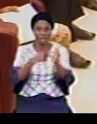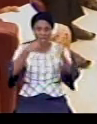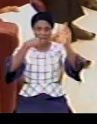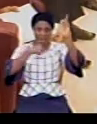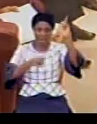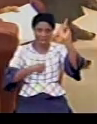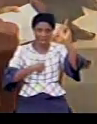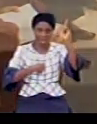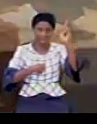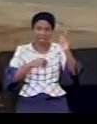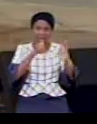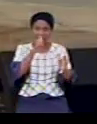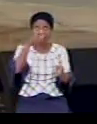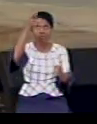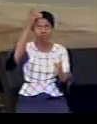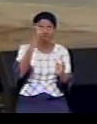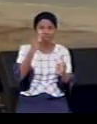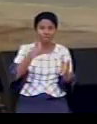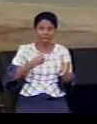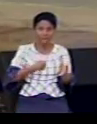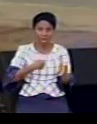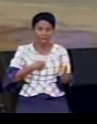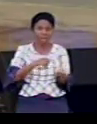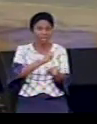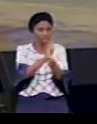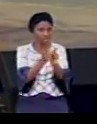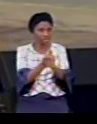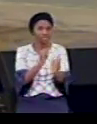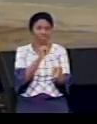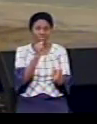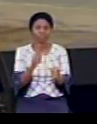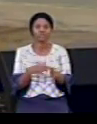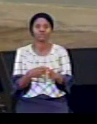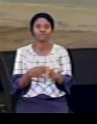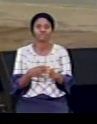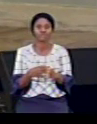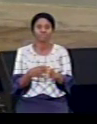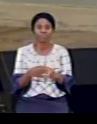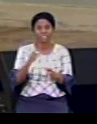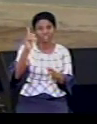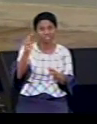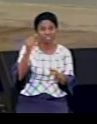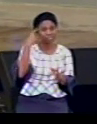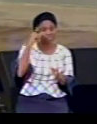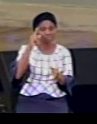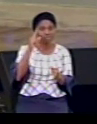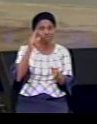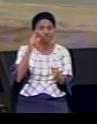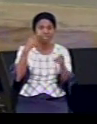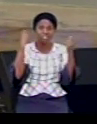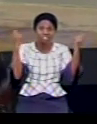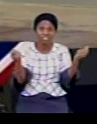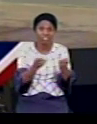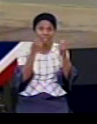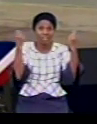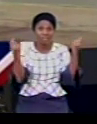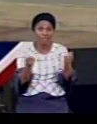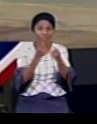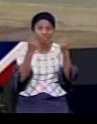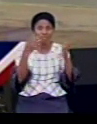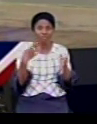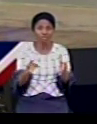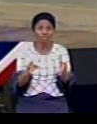change not. Triumph of his will. Triumph of his will. Thy will